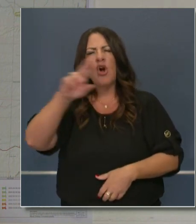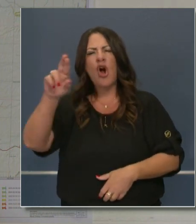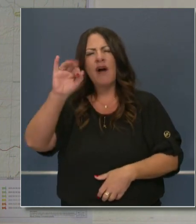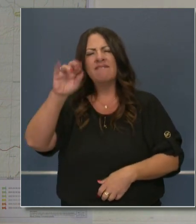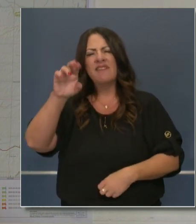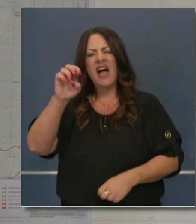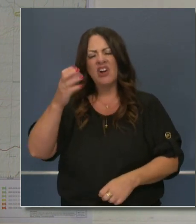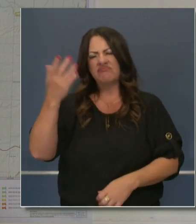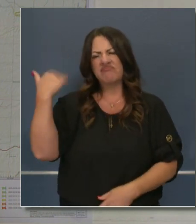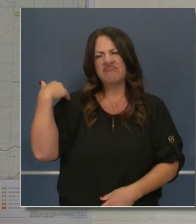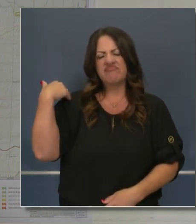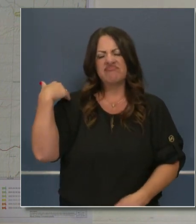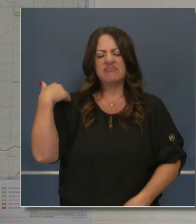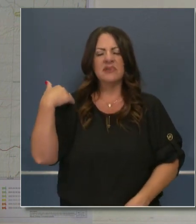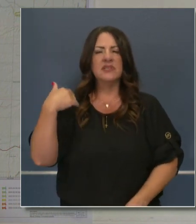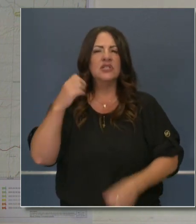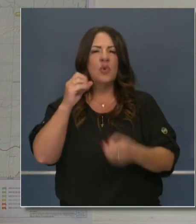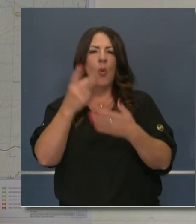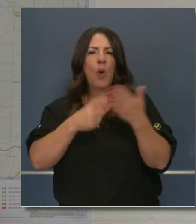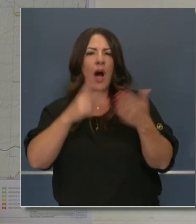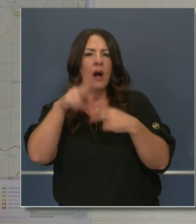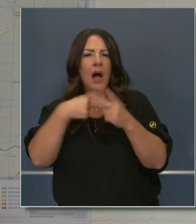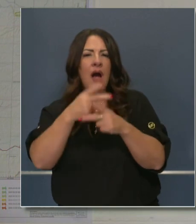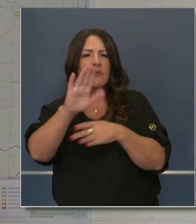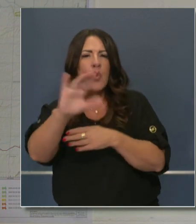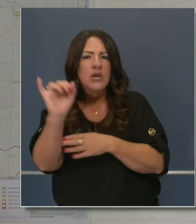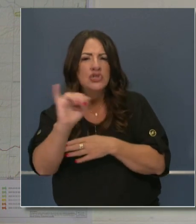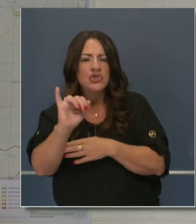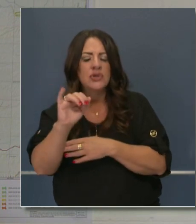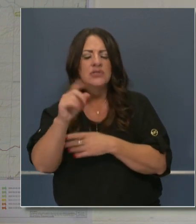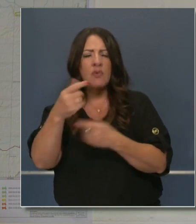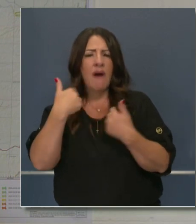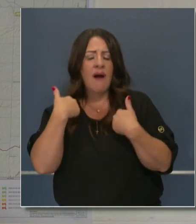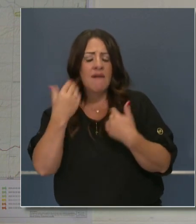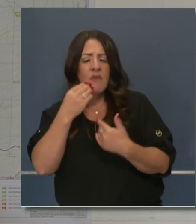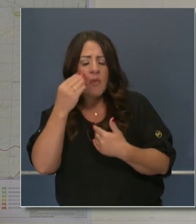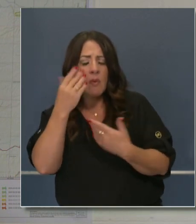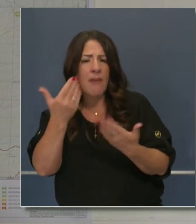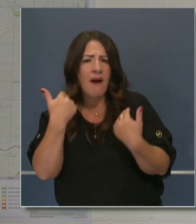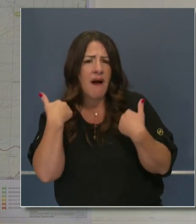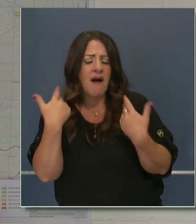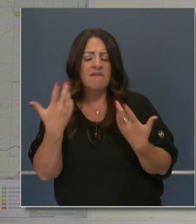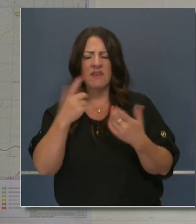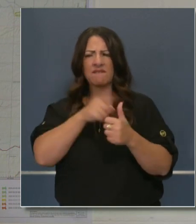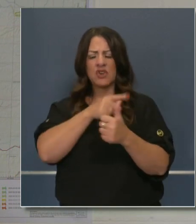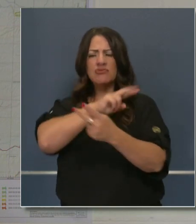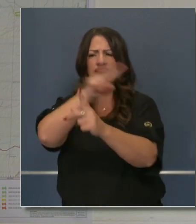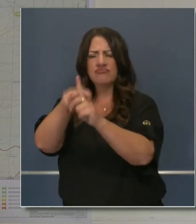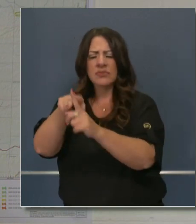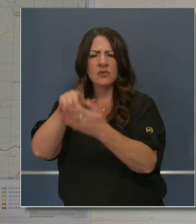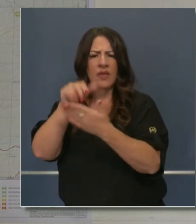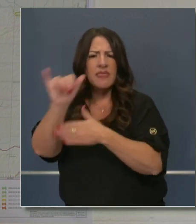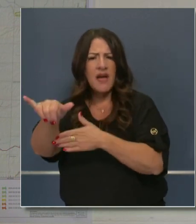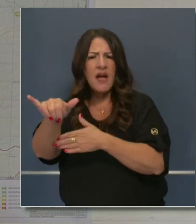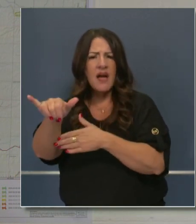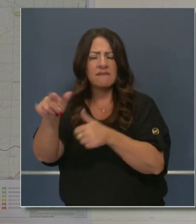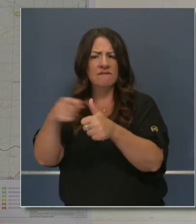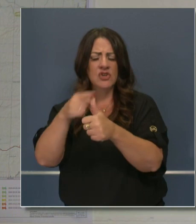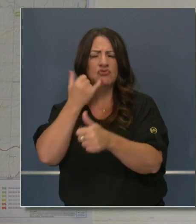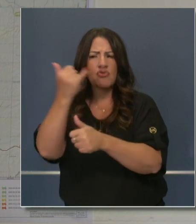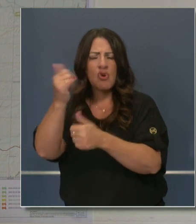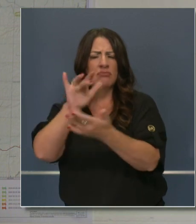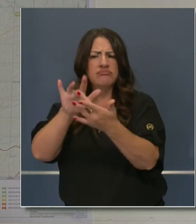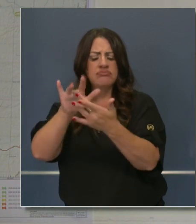you looking at what kind of insurance you have. That's sort of your first line, and we encourage you to look at that. Call your